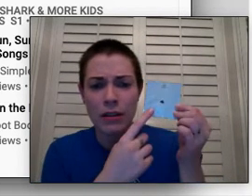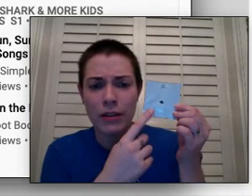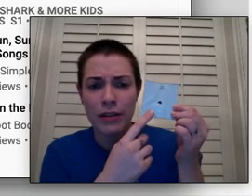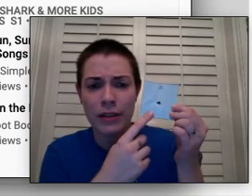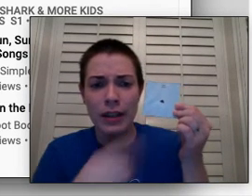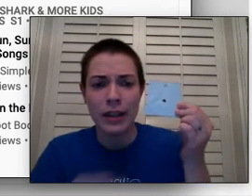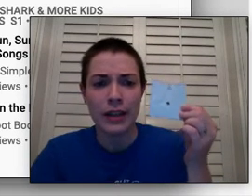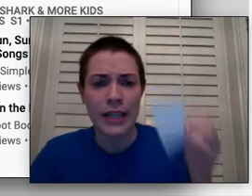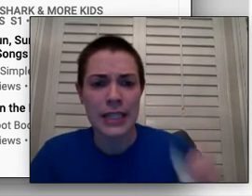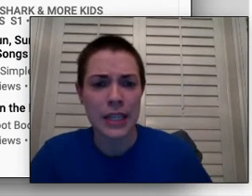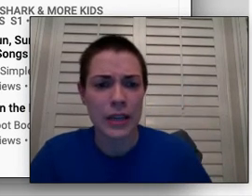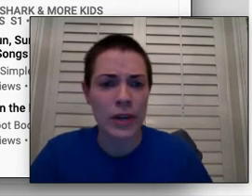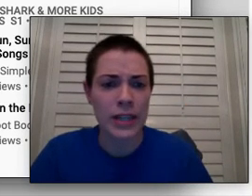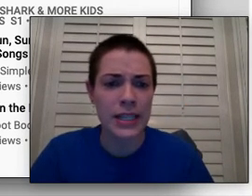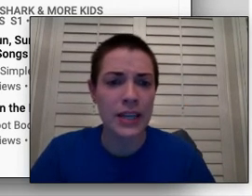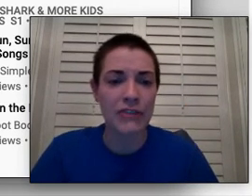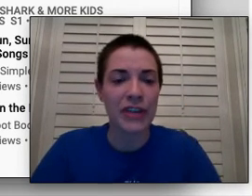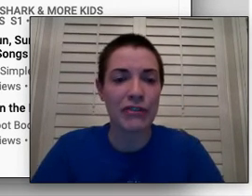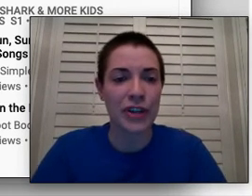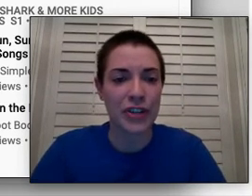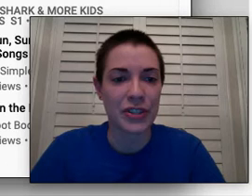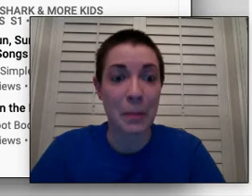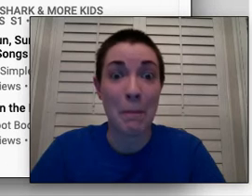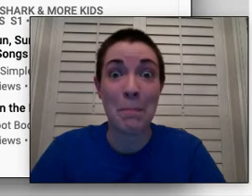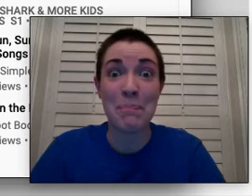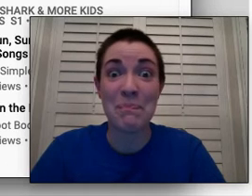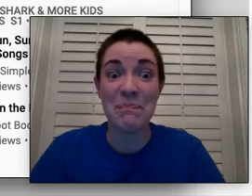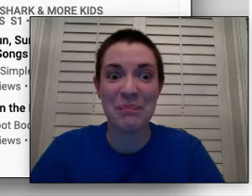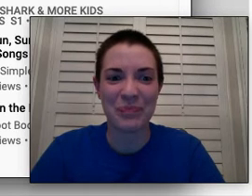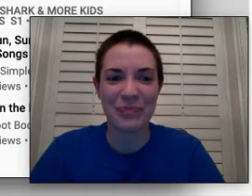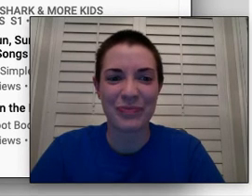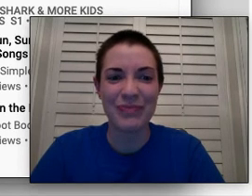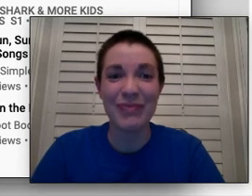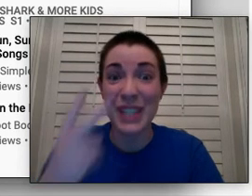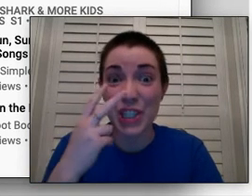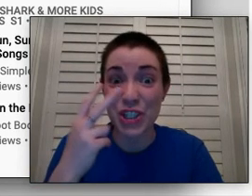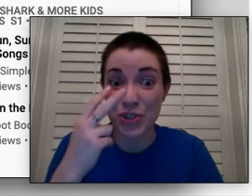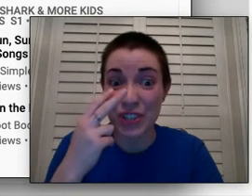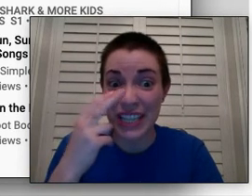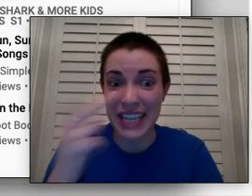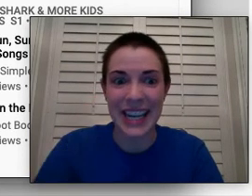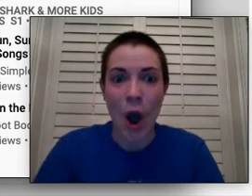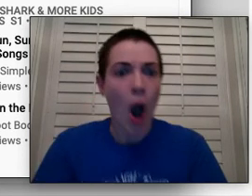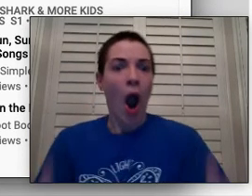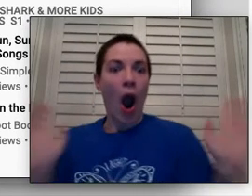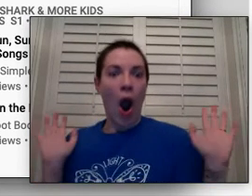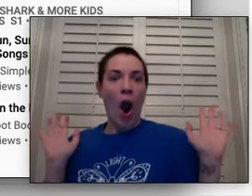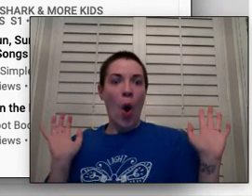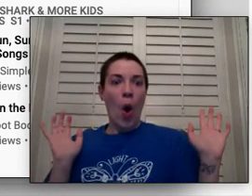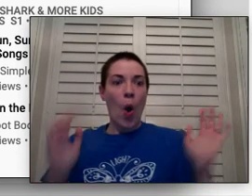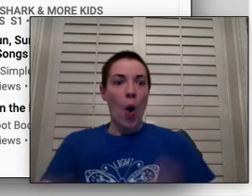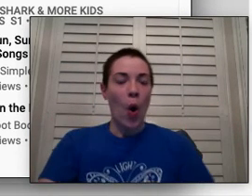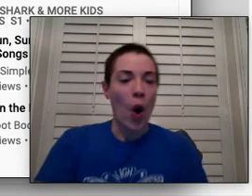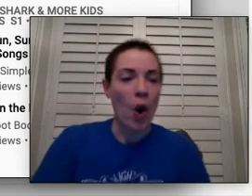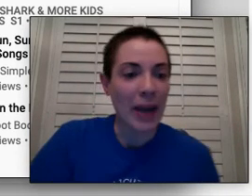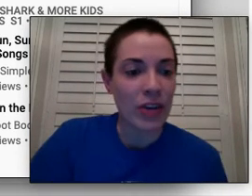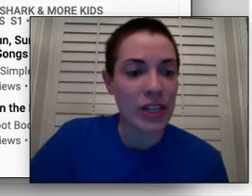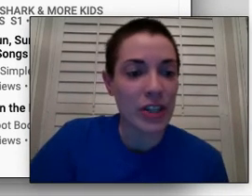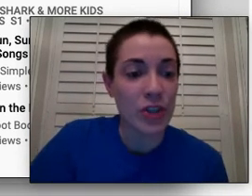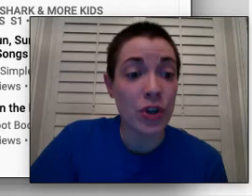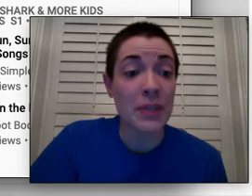little. Let's see, what is he going to find first? Did you see? Oh